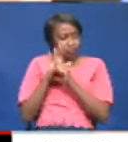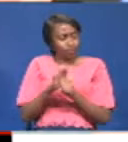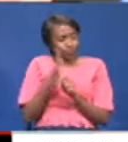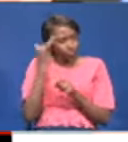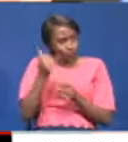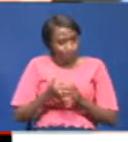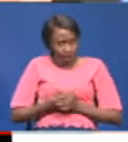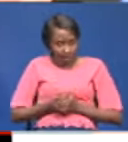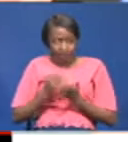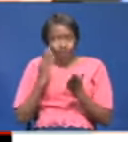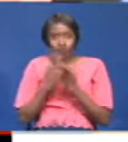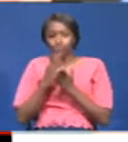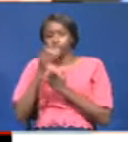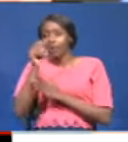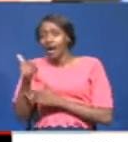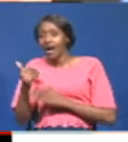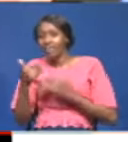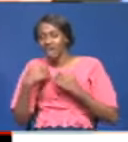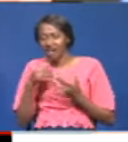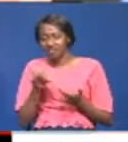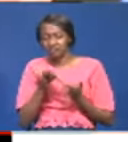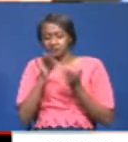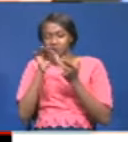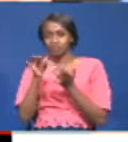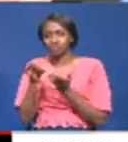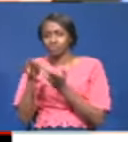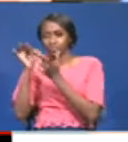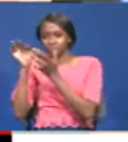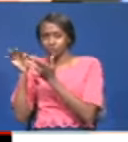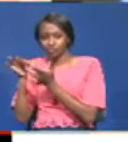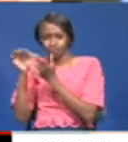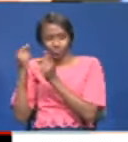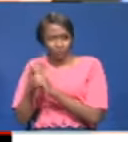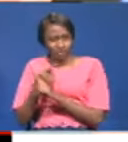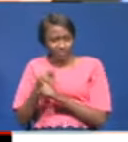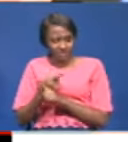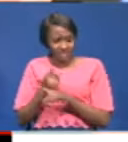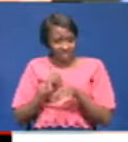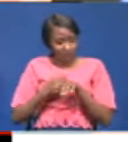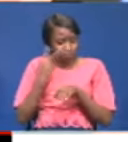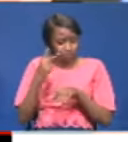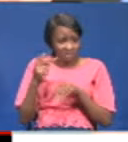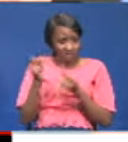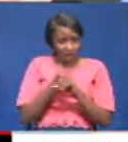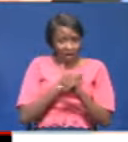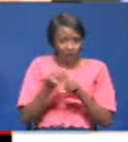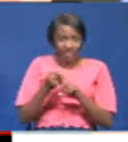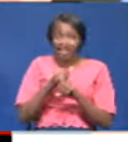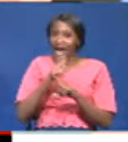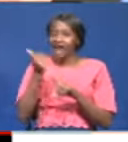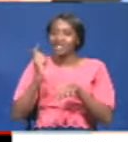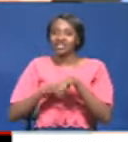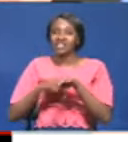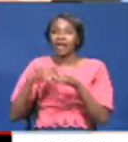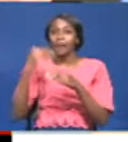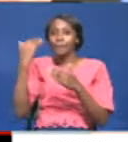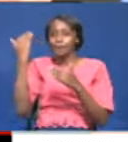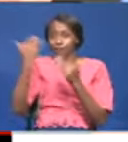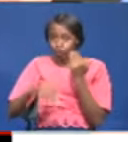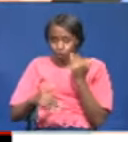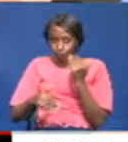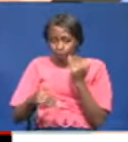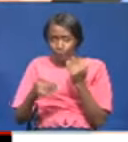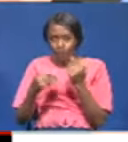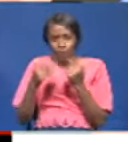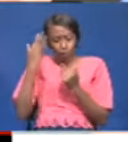been suspended, specific ones, not all of them, when they violate the laws of those countries. Yeah. So why can't they do what the other two places